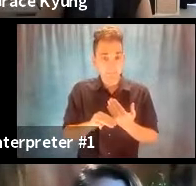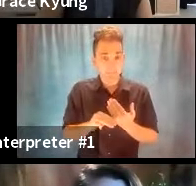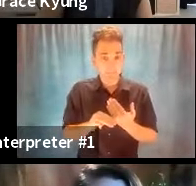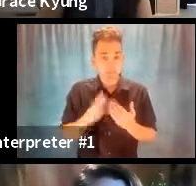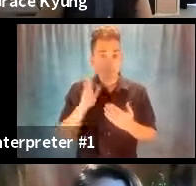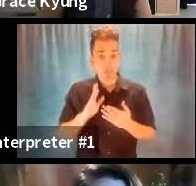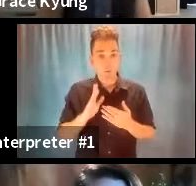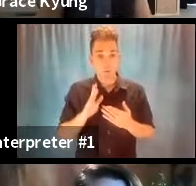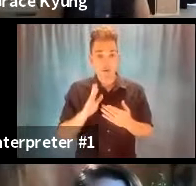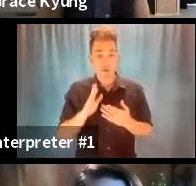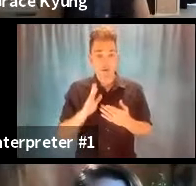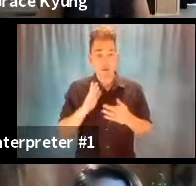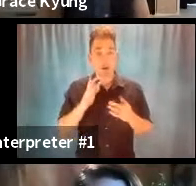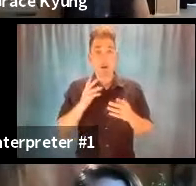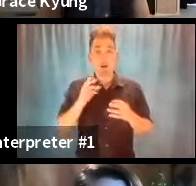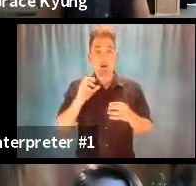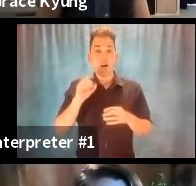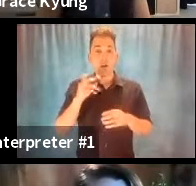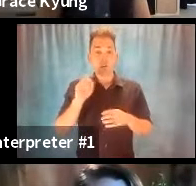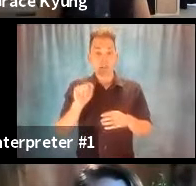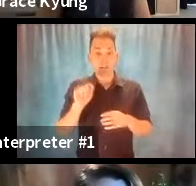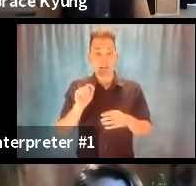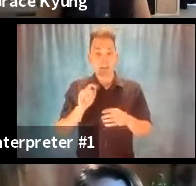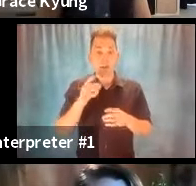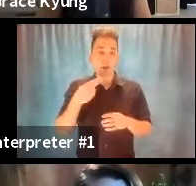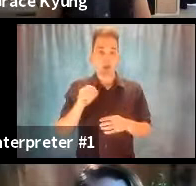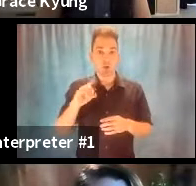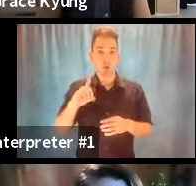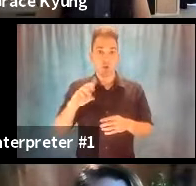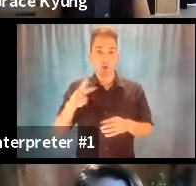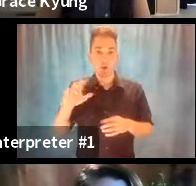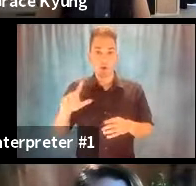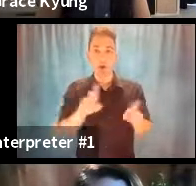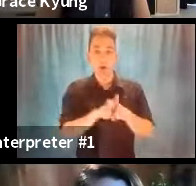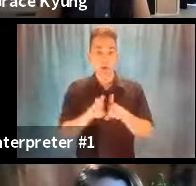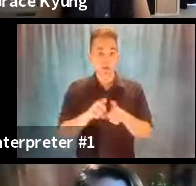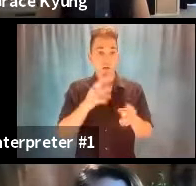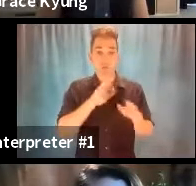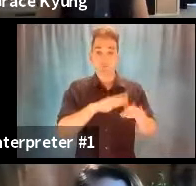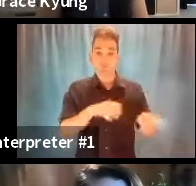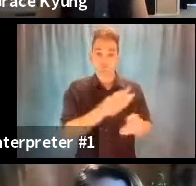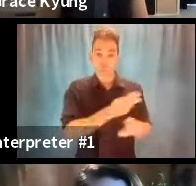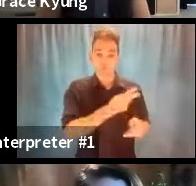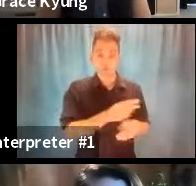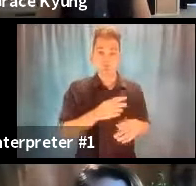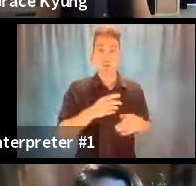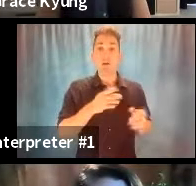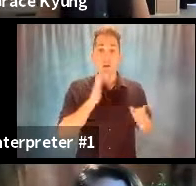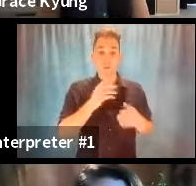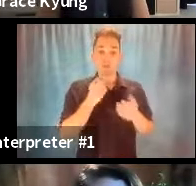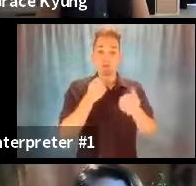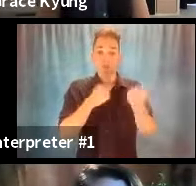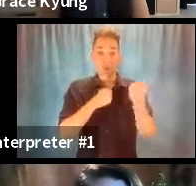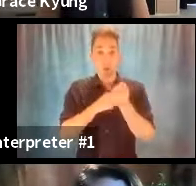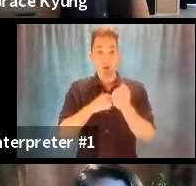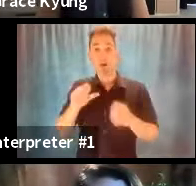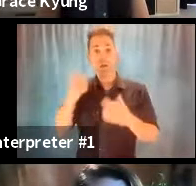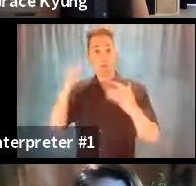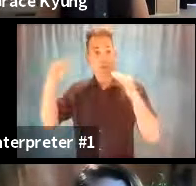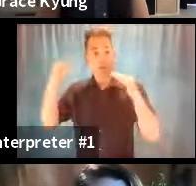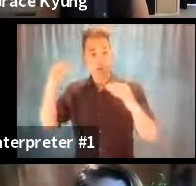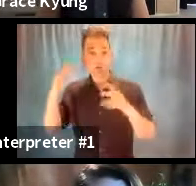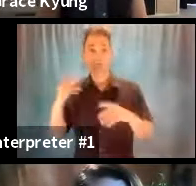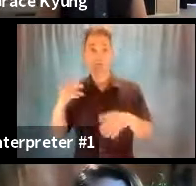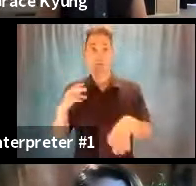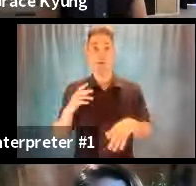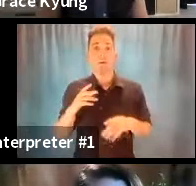Goodwill. In addition to childcare, making sure caregiver support includes support for working caregivers of adults who need caregiver